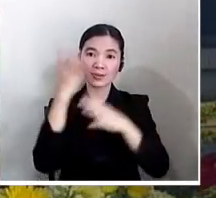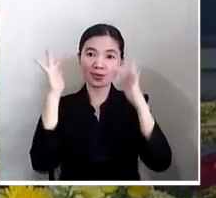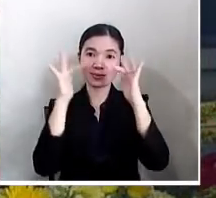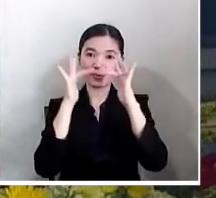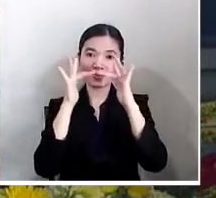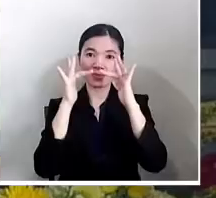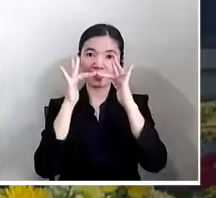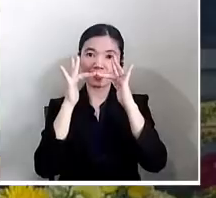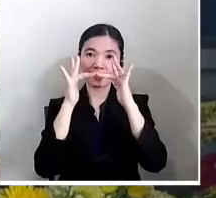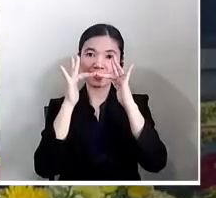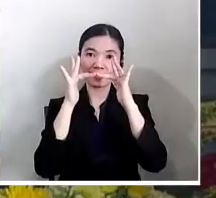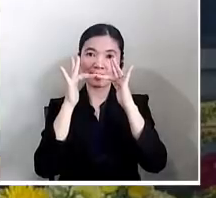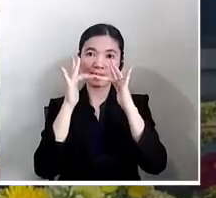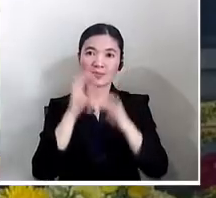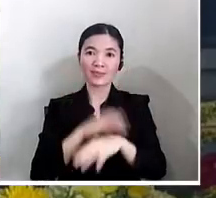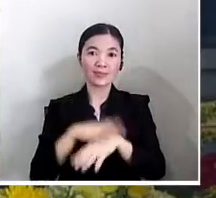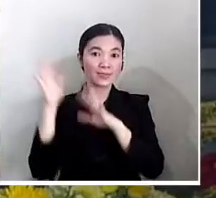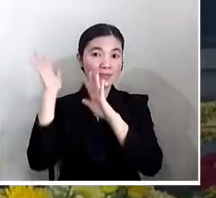hoping